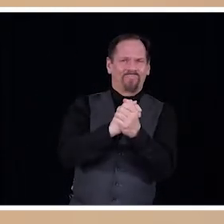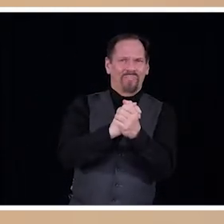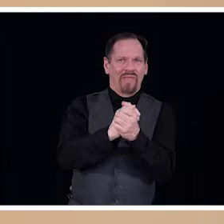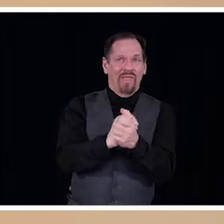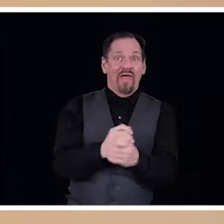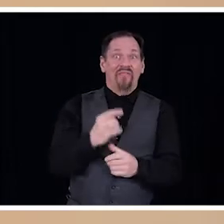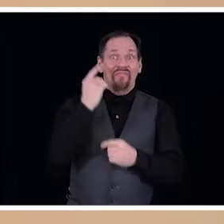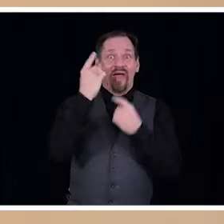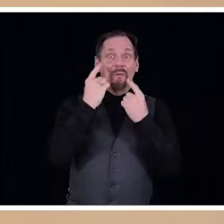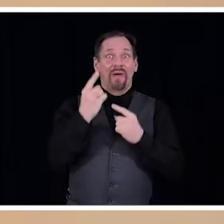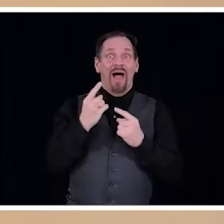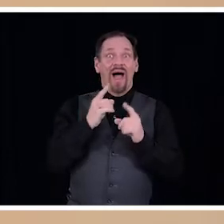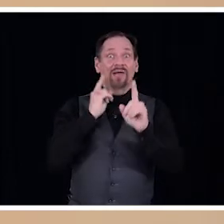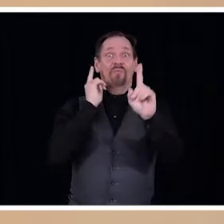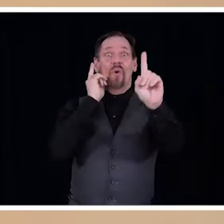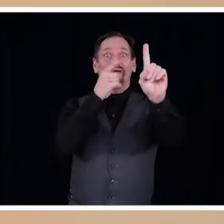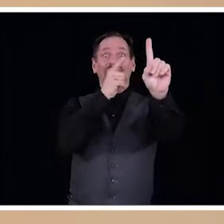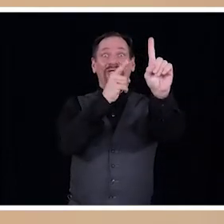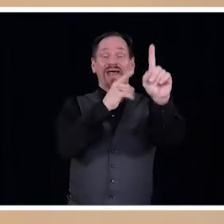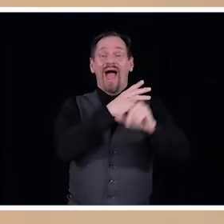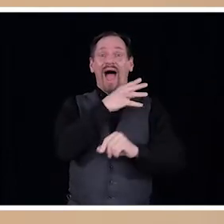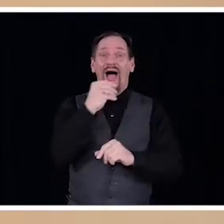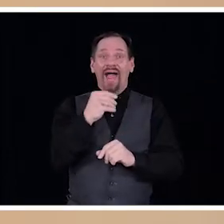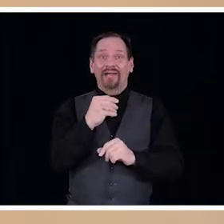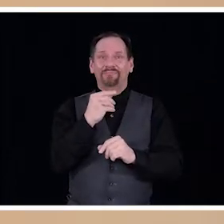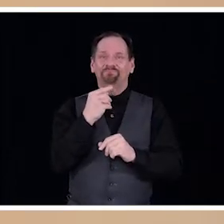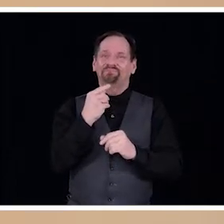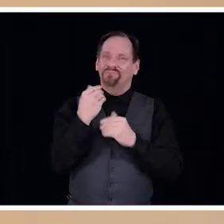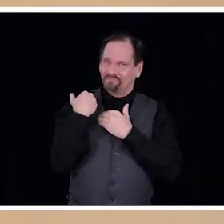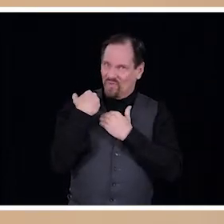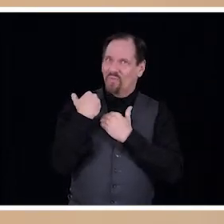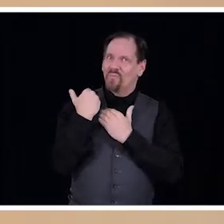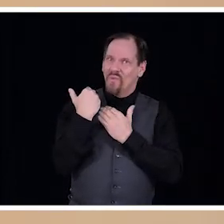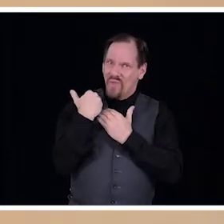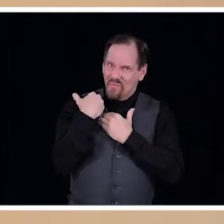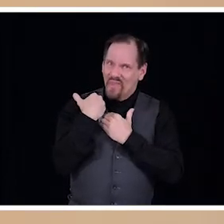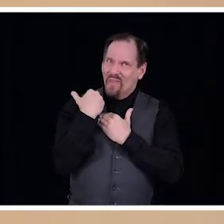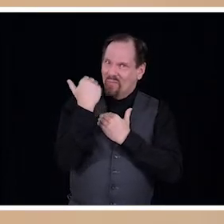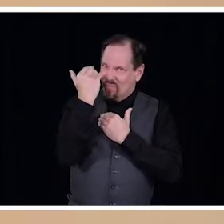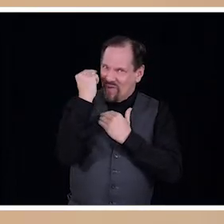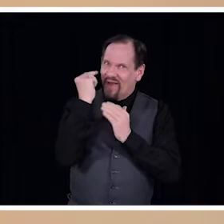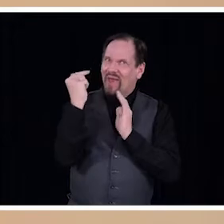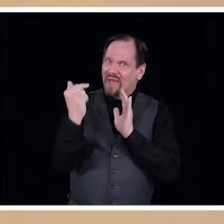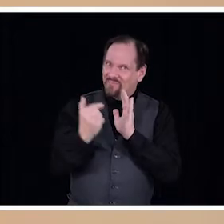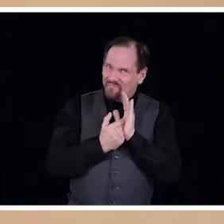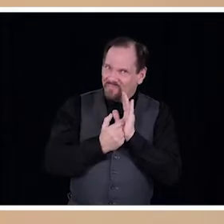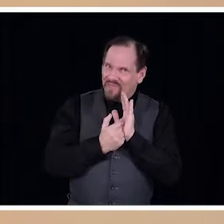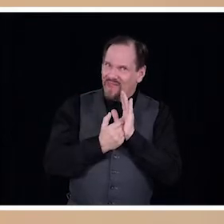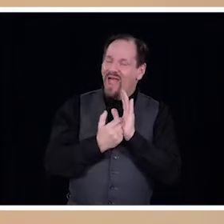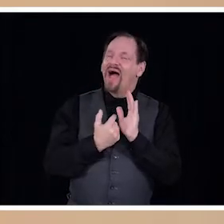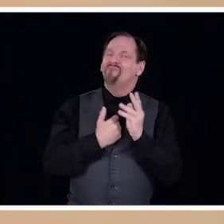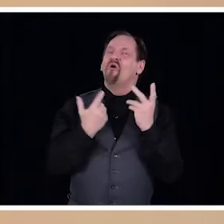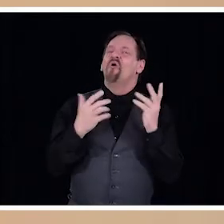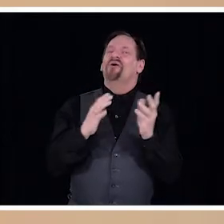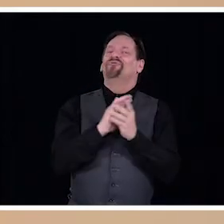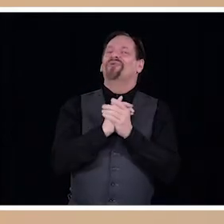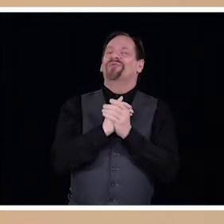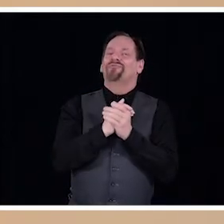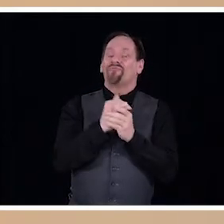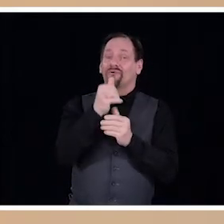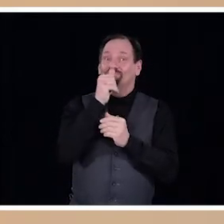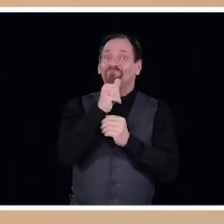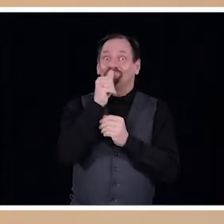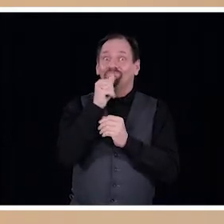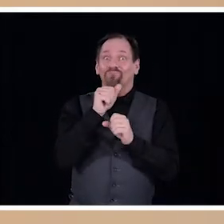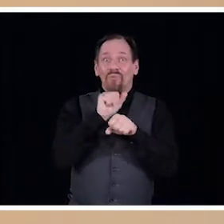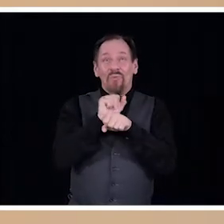reaffirm responsibilities. I have already congratulated you for your perseverance through a challenging program. Let me